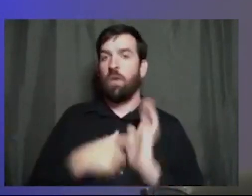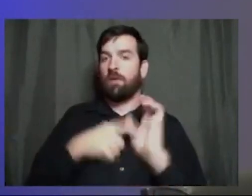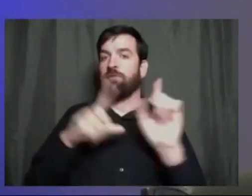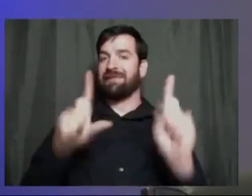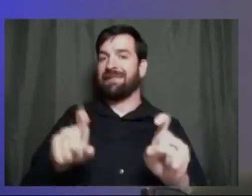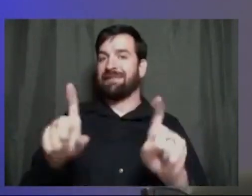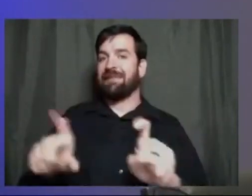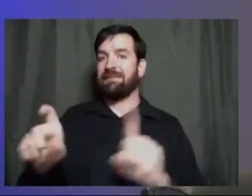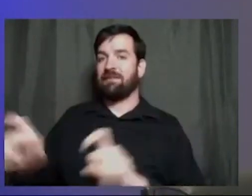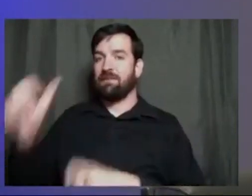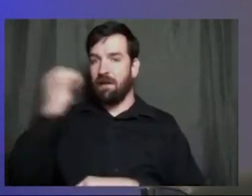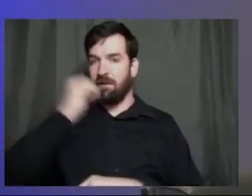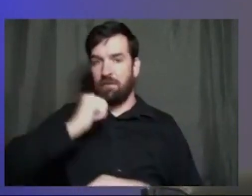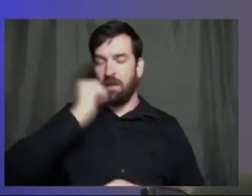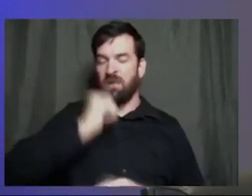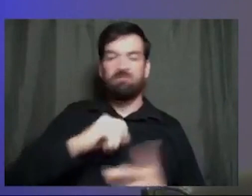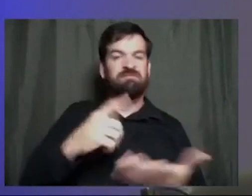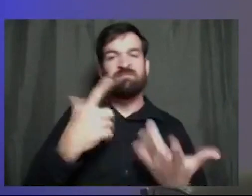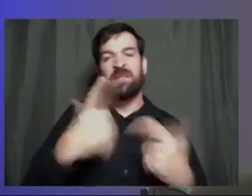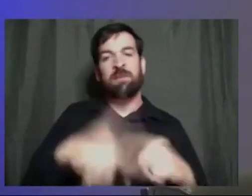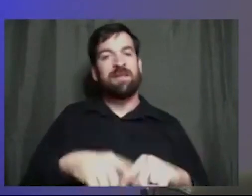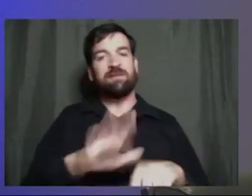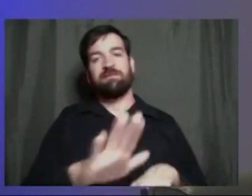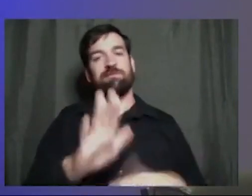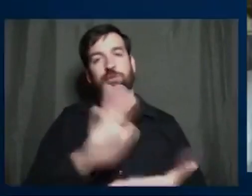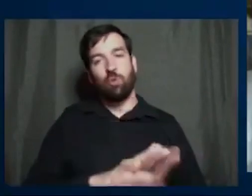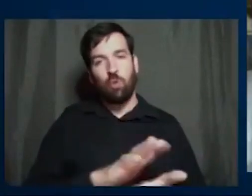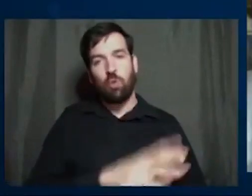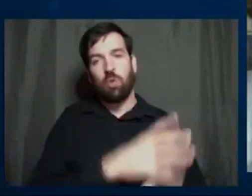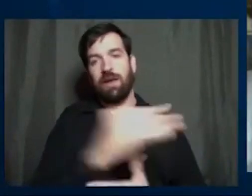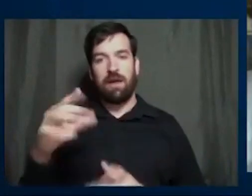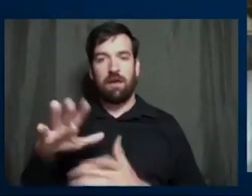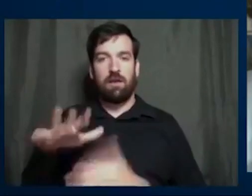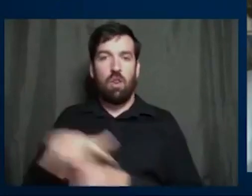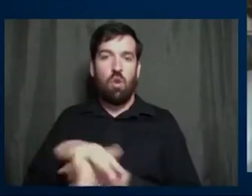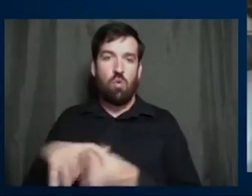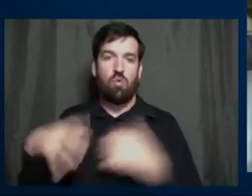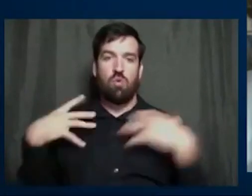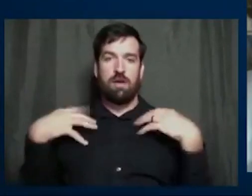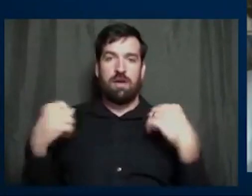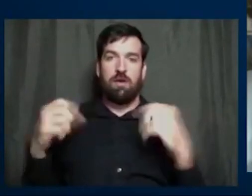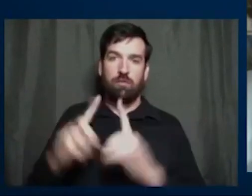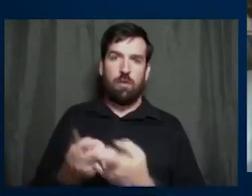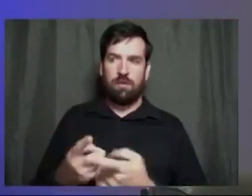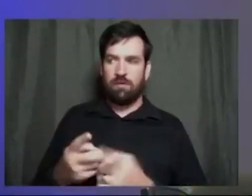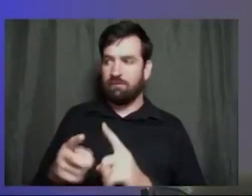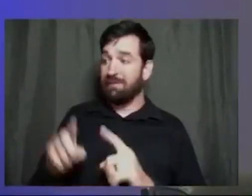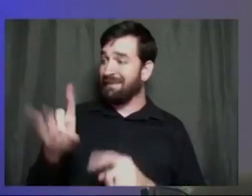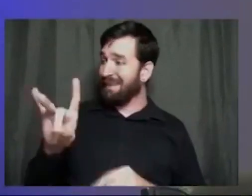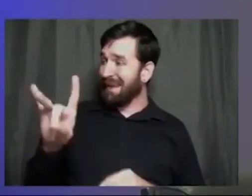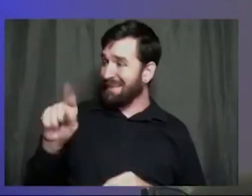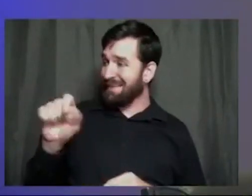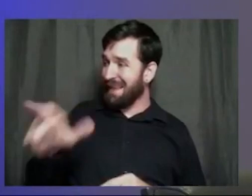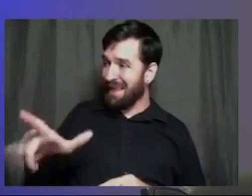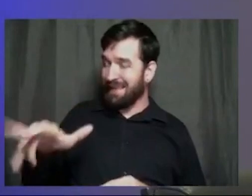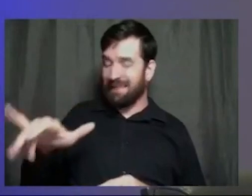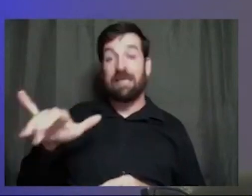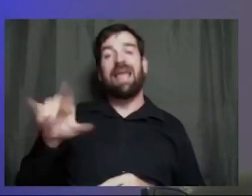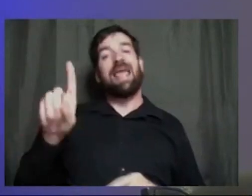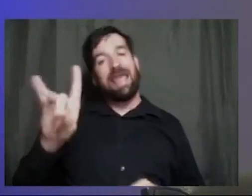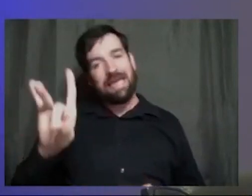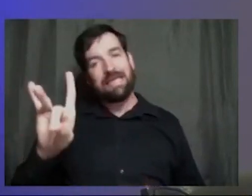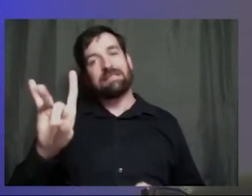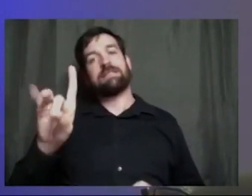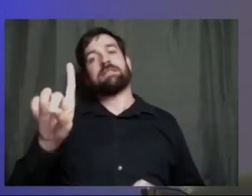do and what your local health department also says. But 8 days is a pretty late notification. It's a really late notification, and